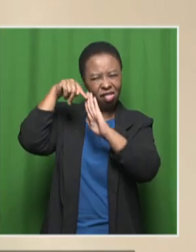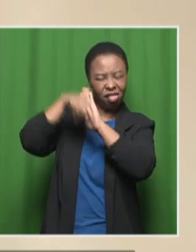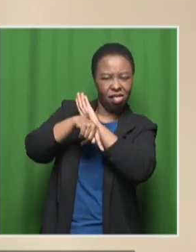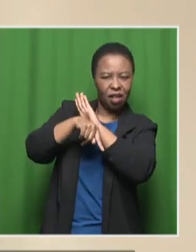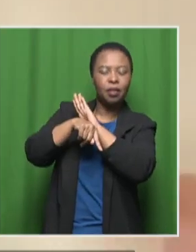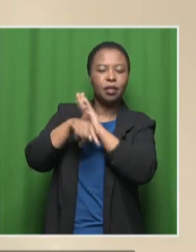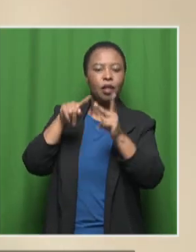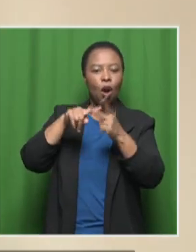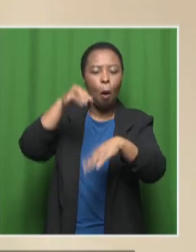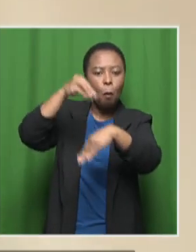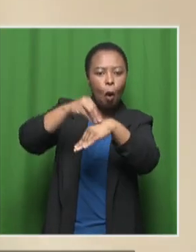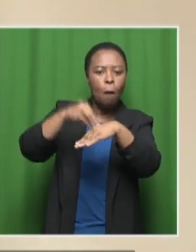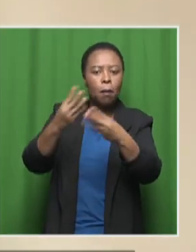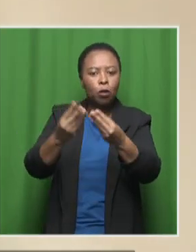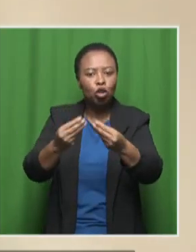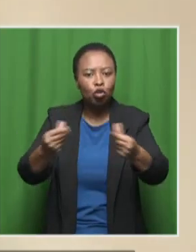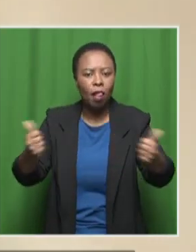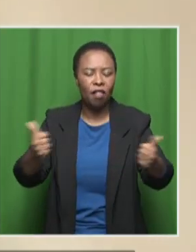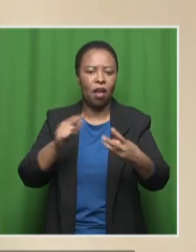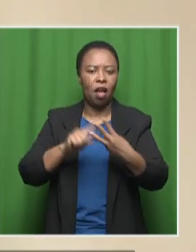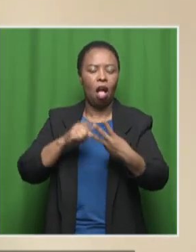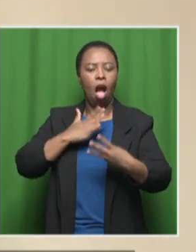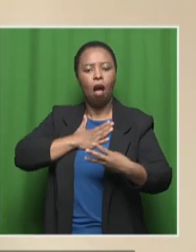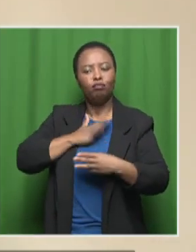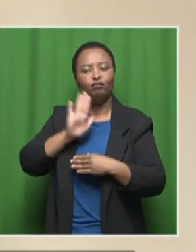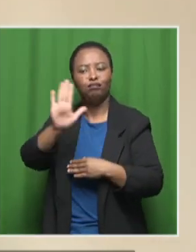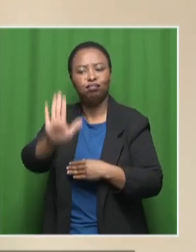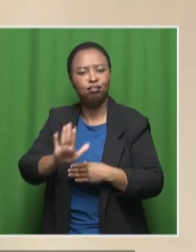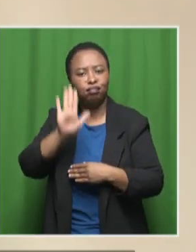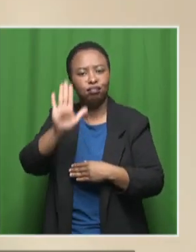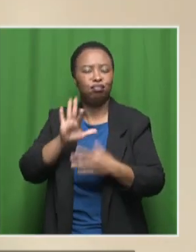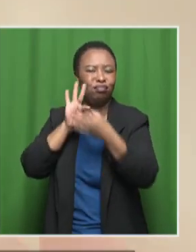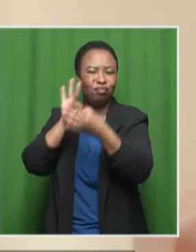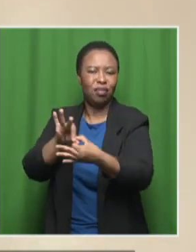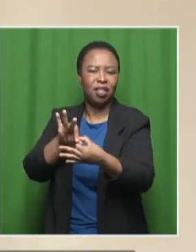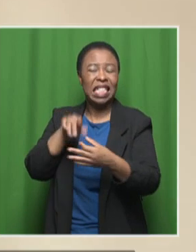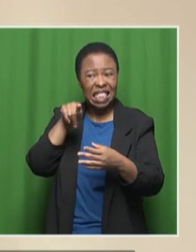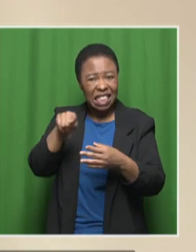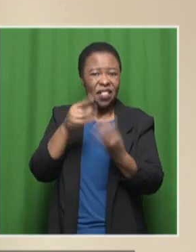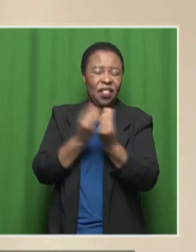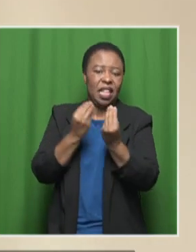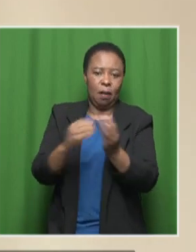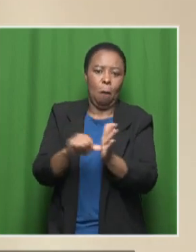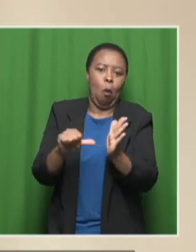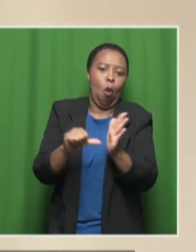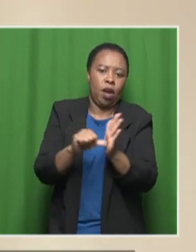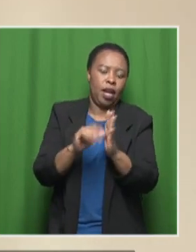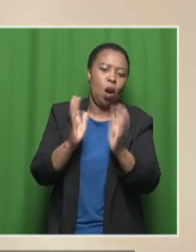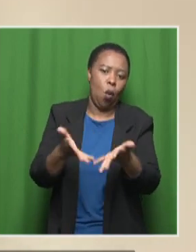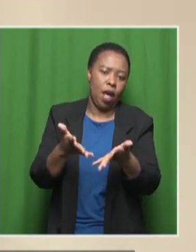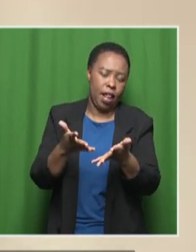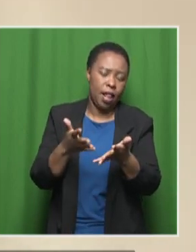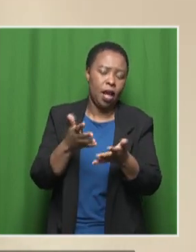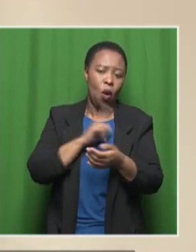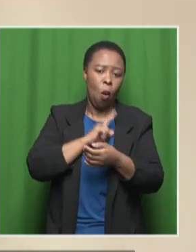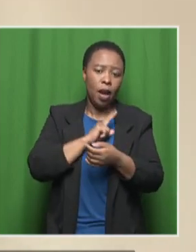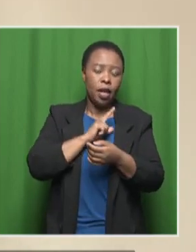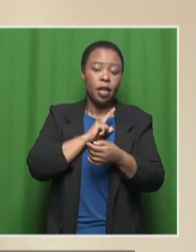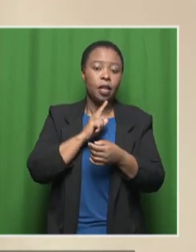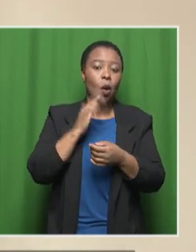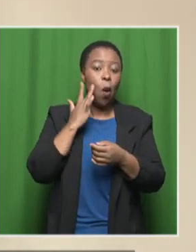problem solving, empathy, all of these kind of things are going to be critically important. And it's interesting because then in the provision of